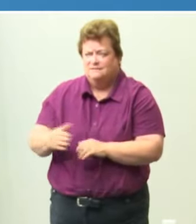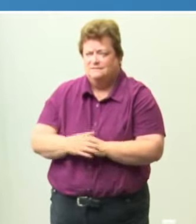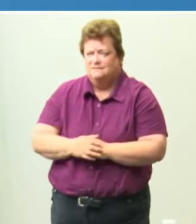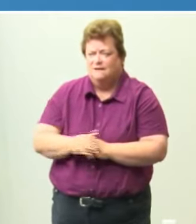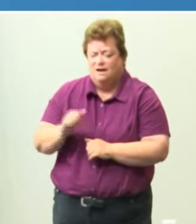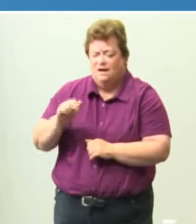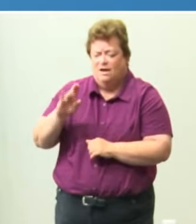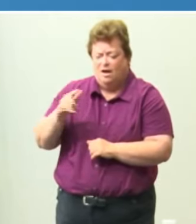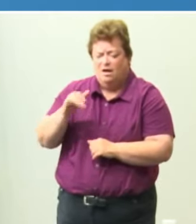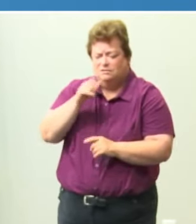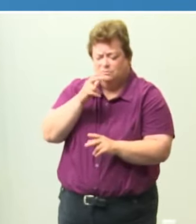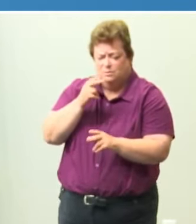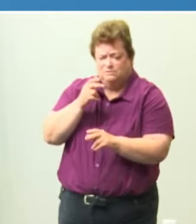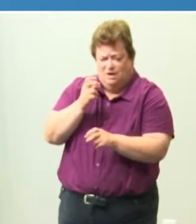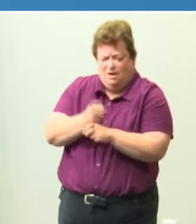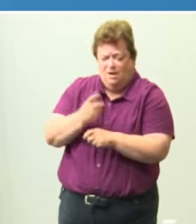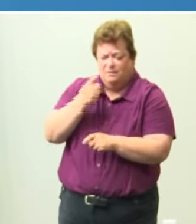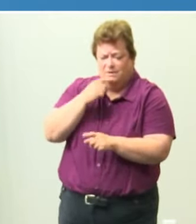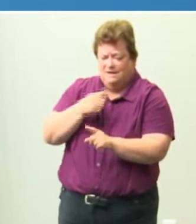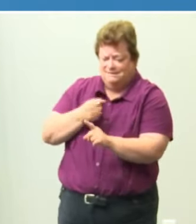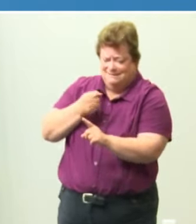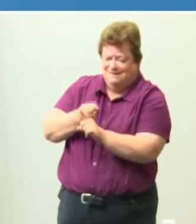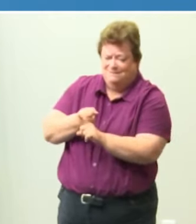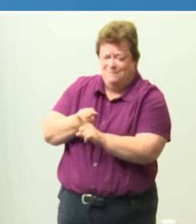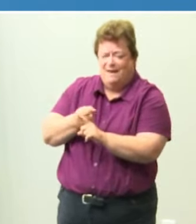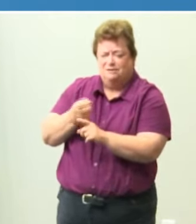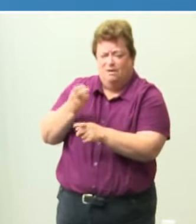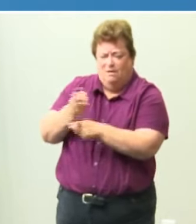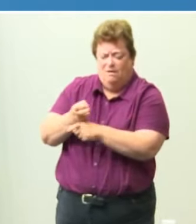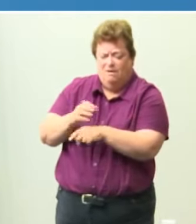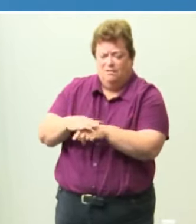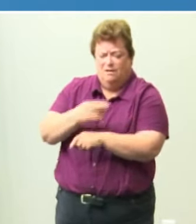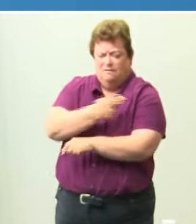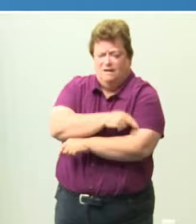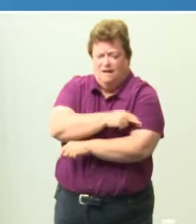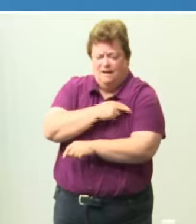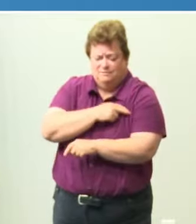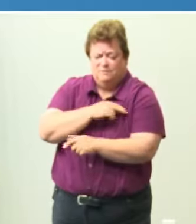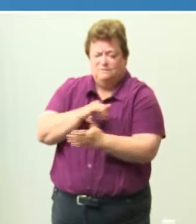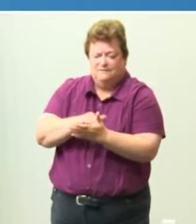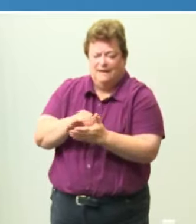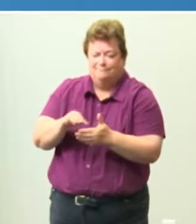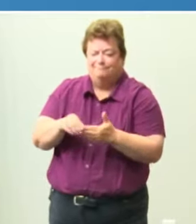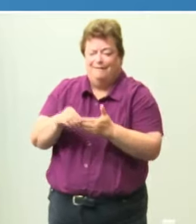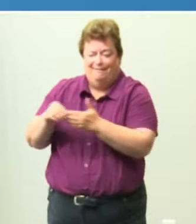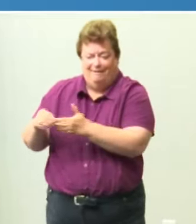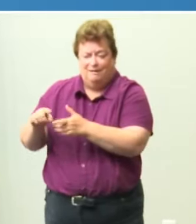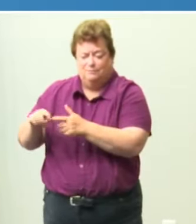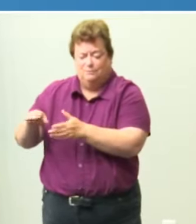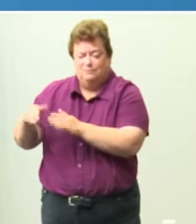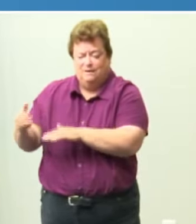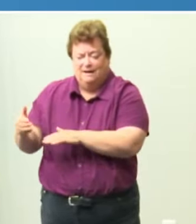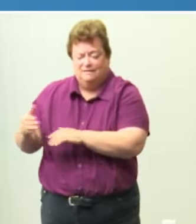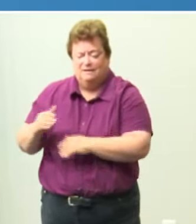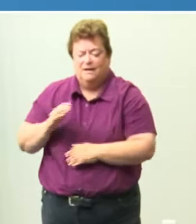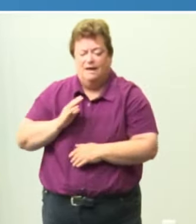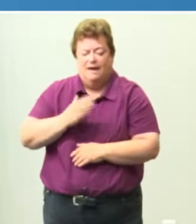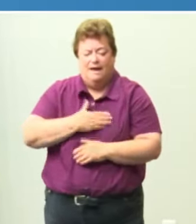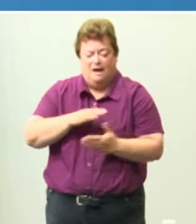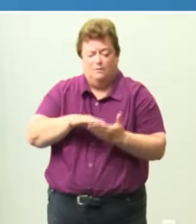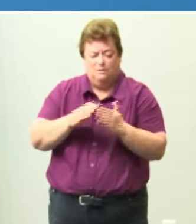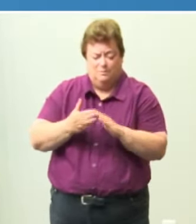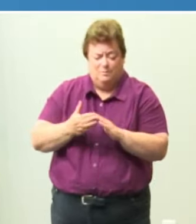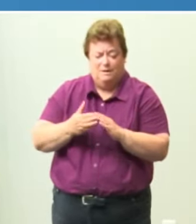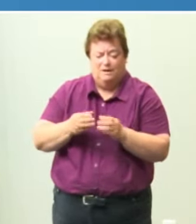hard with increased cases and hospitalizations, ultimately leading to deaths. Our community lost 30 people